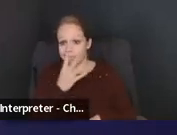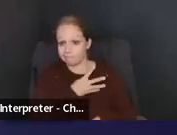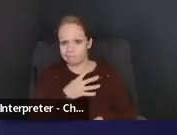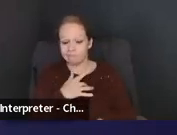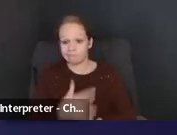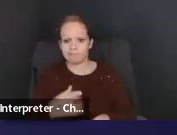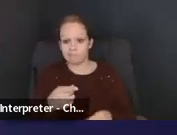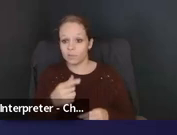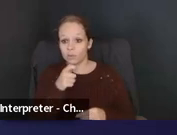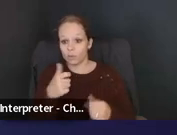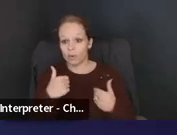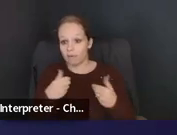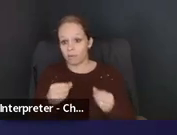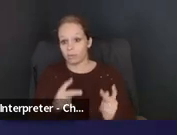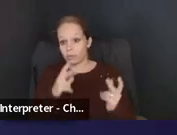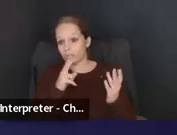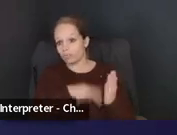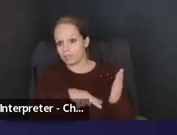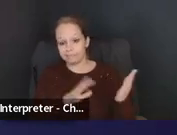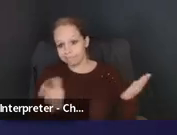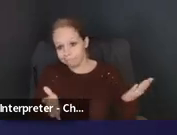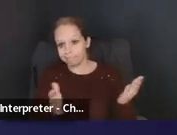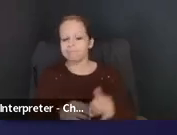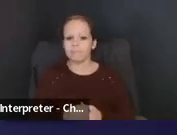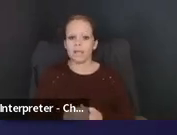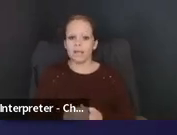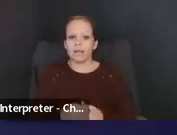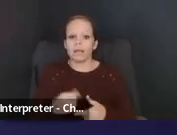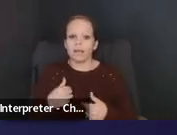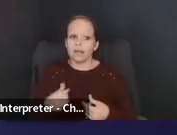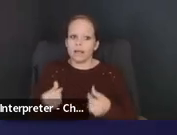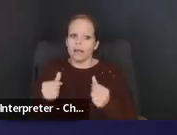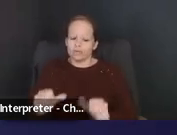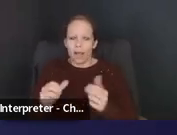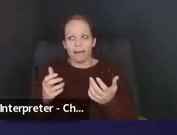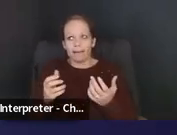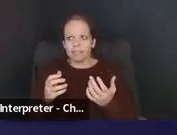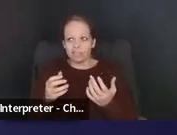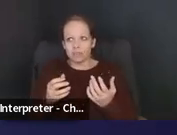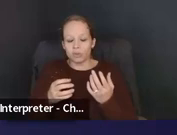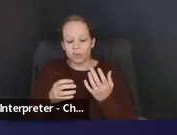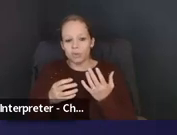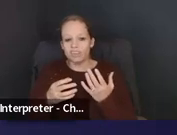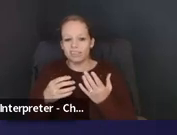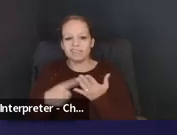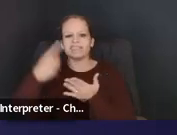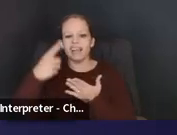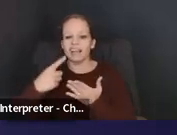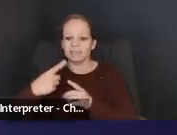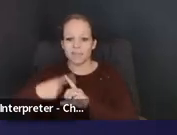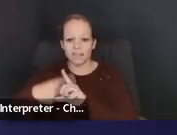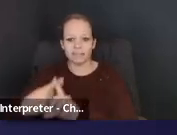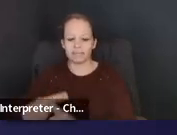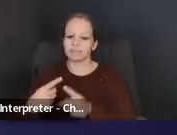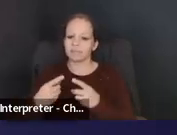and you don't get a chance to check them out. But I try to make it a habit at least monthly to just sit down and